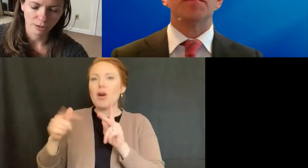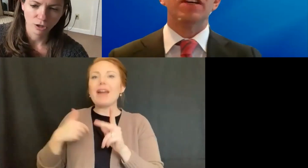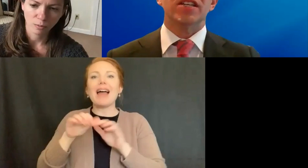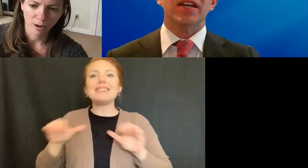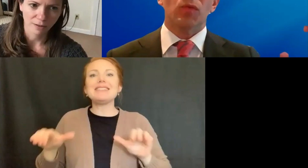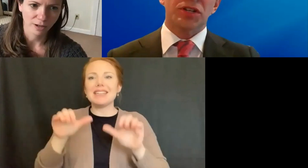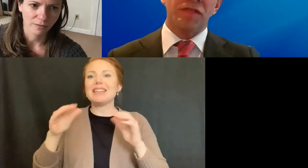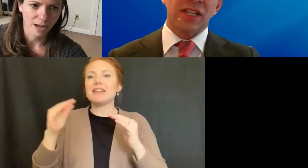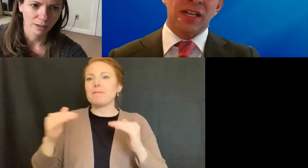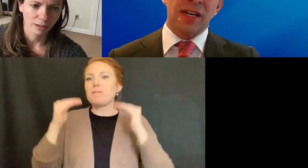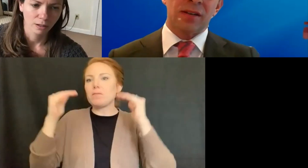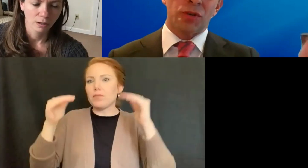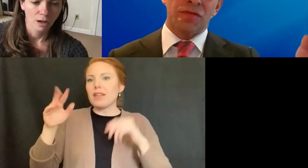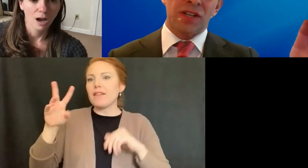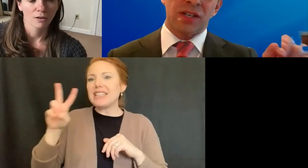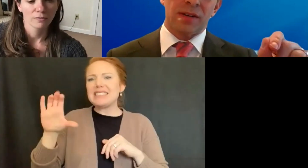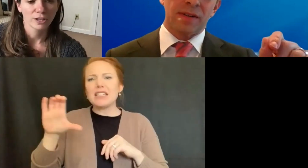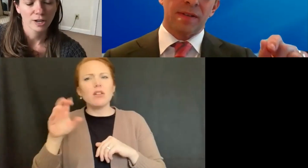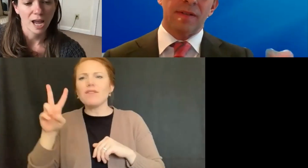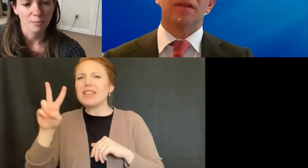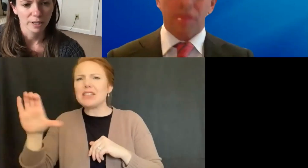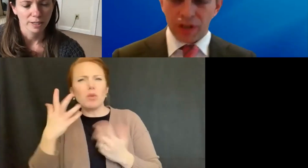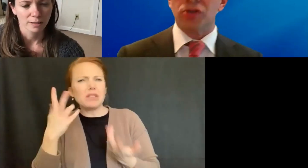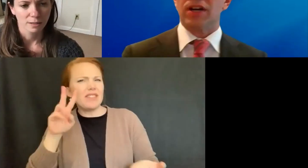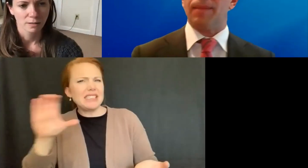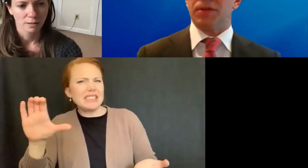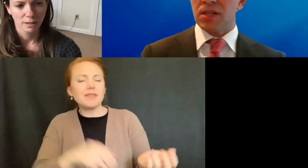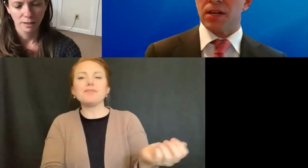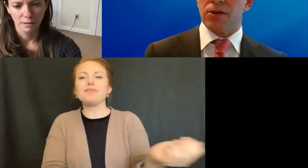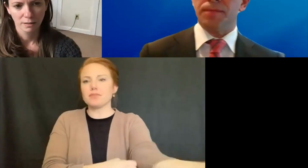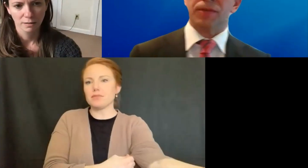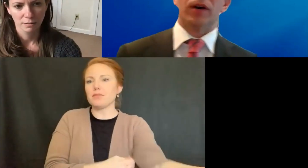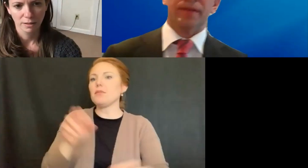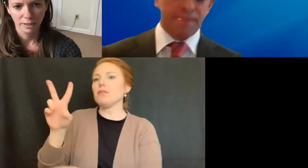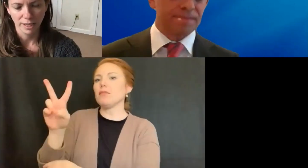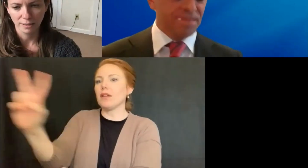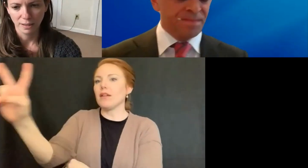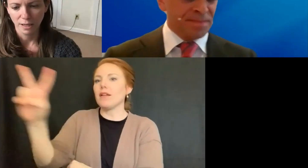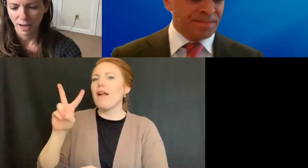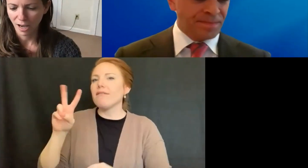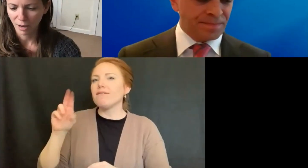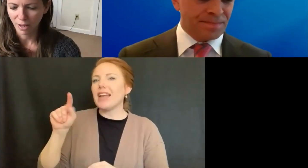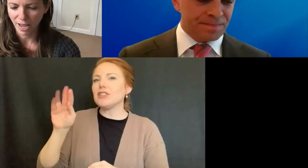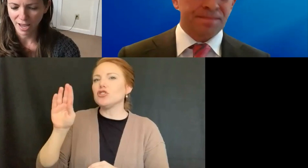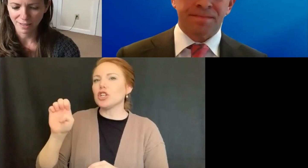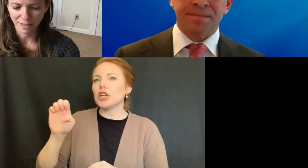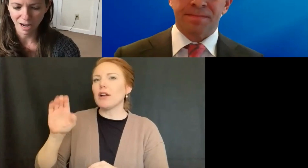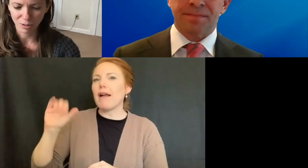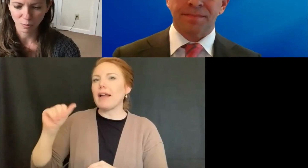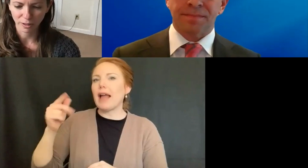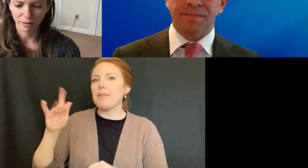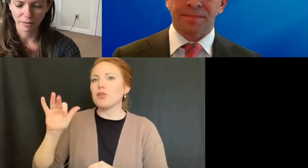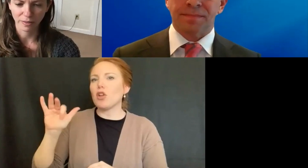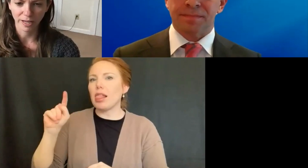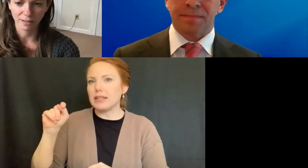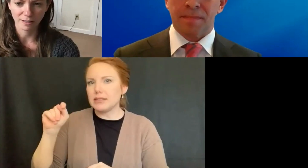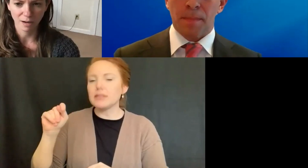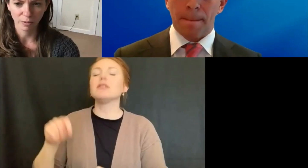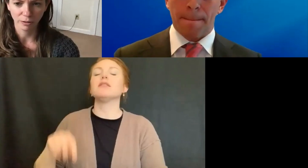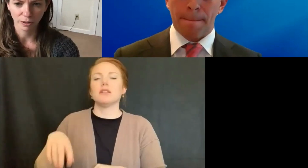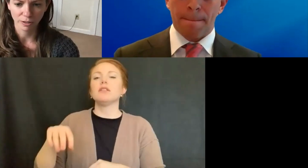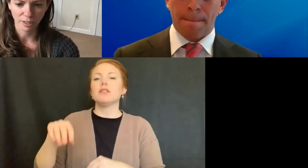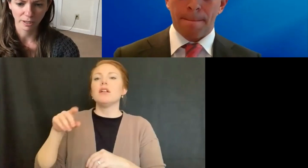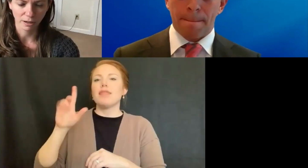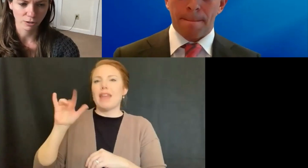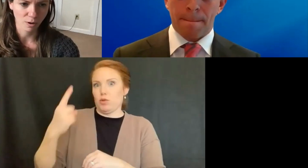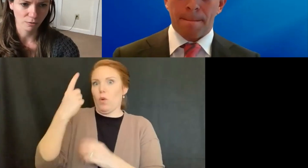And what is a VC? What's a VC? What's a VC? Venture capitalist. Venture capitalist. Thank you. Go ahead. Yeah. And that was one of the things that